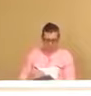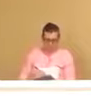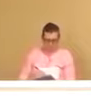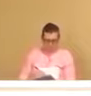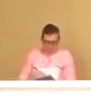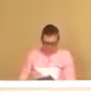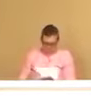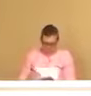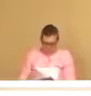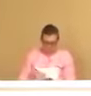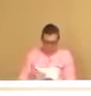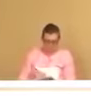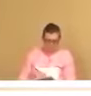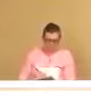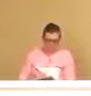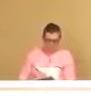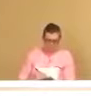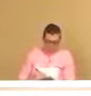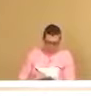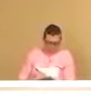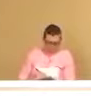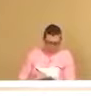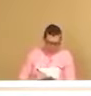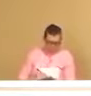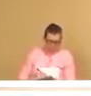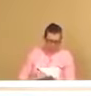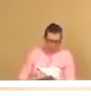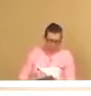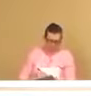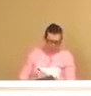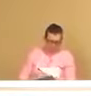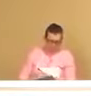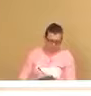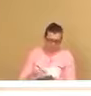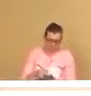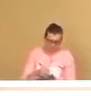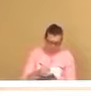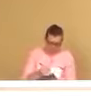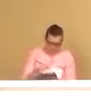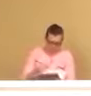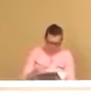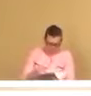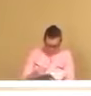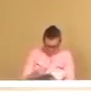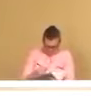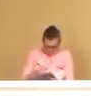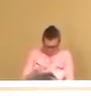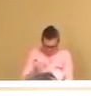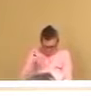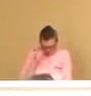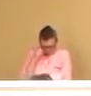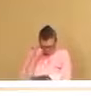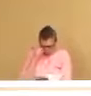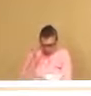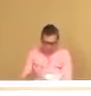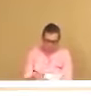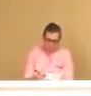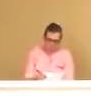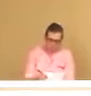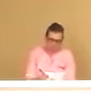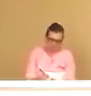by trade. I'm a commercial artist and a fine artist. And I was going to, I already had a job. Given when I got out of high